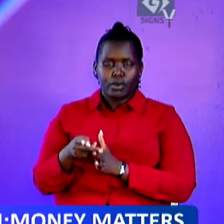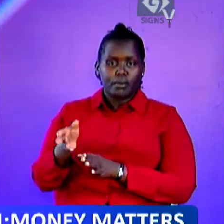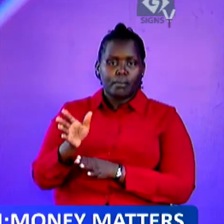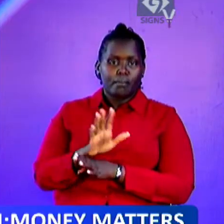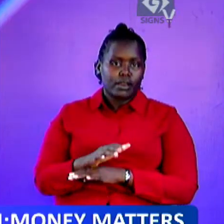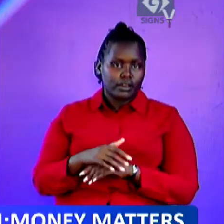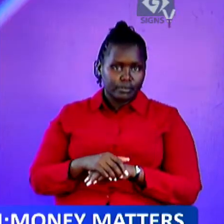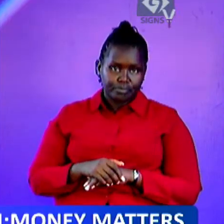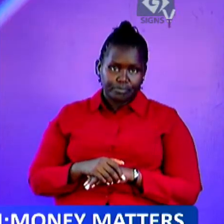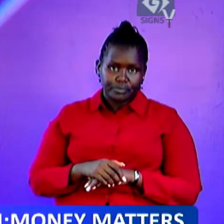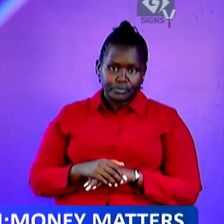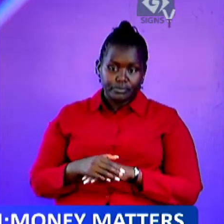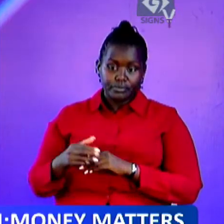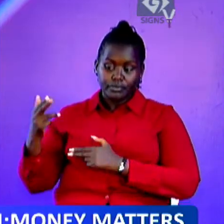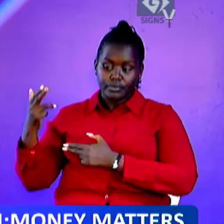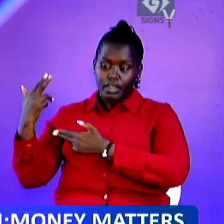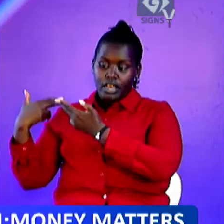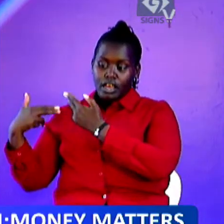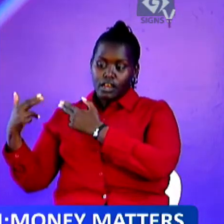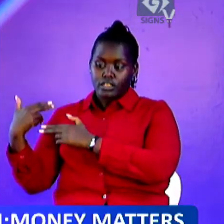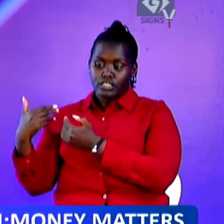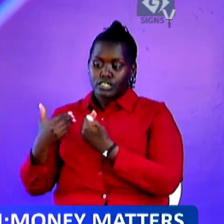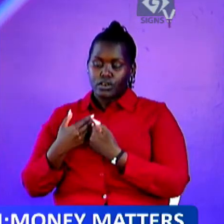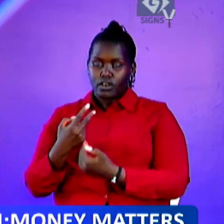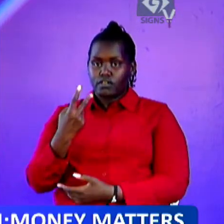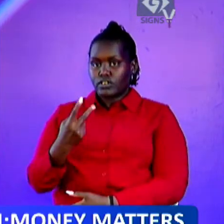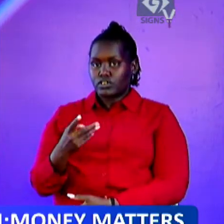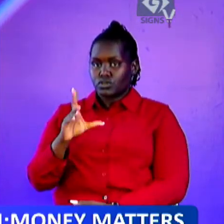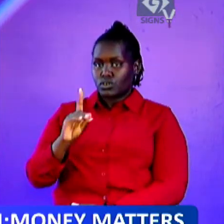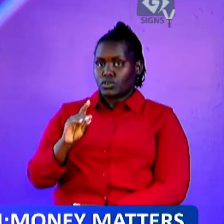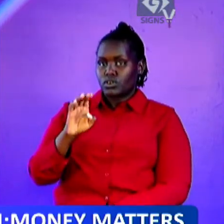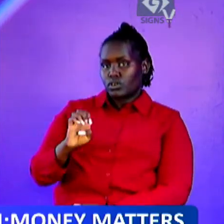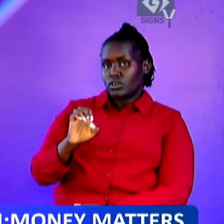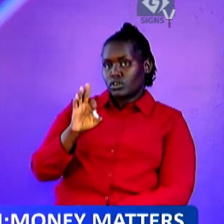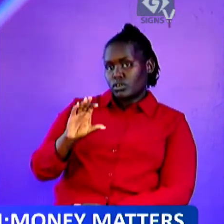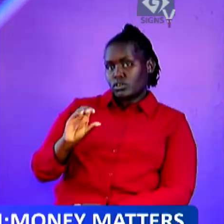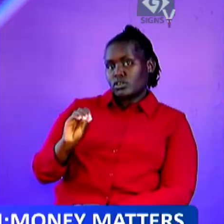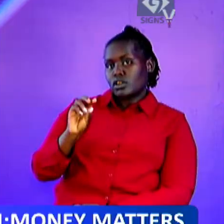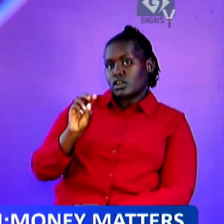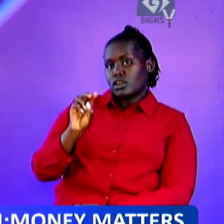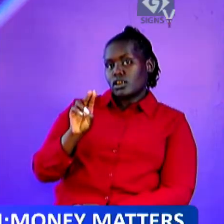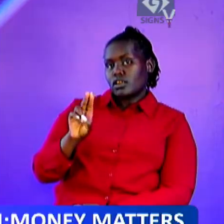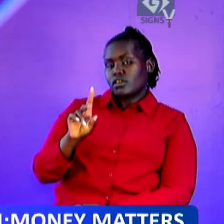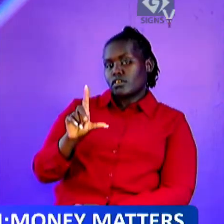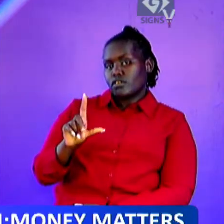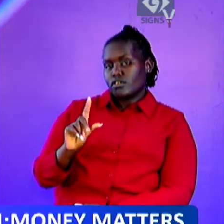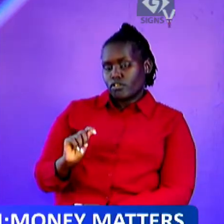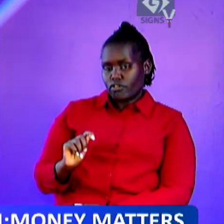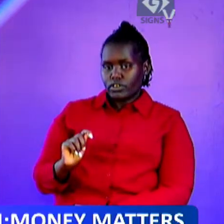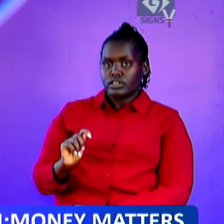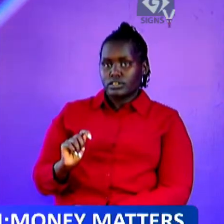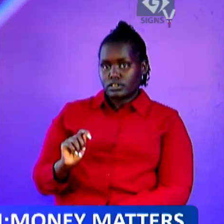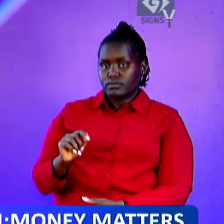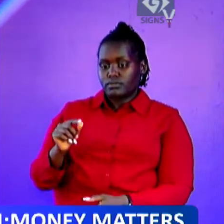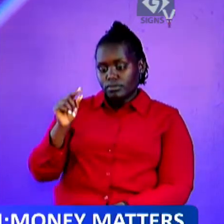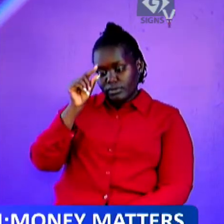think in history, I think we only had like 2 defaults worldwide. Yeah. But essentially, the government